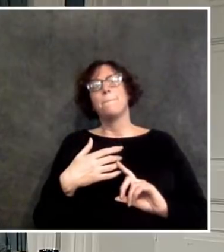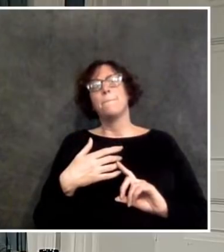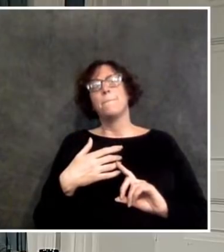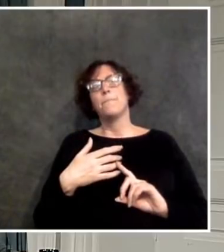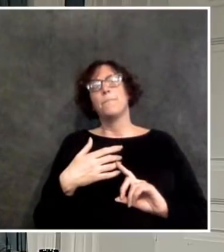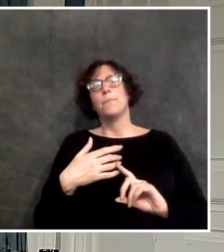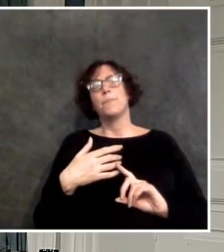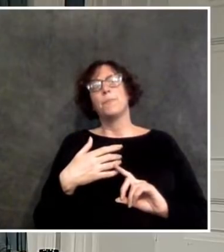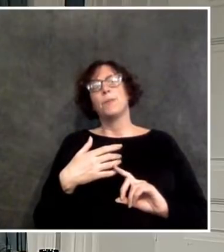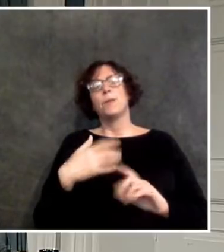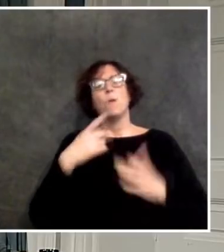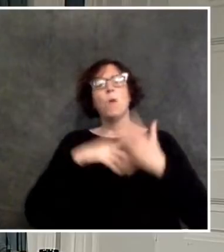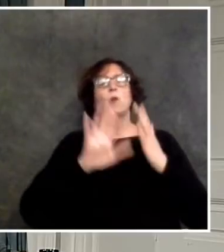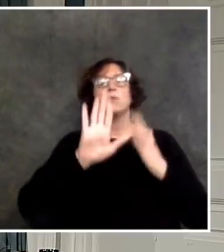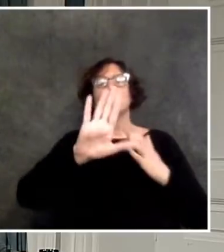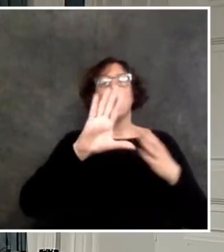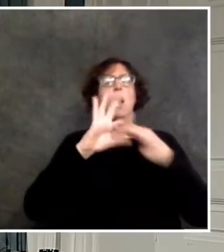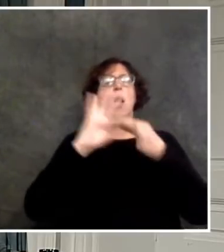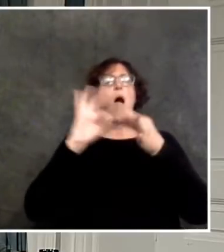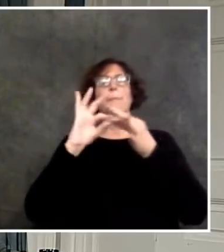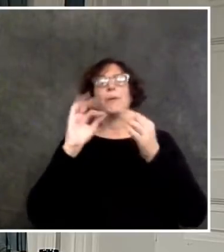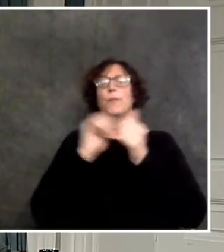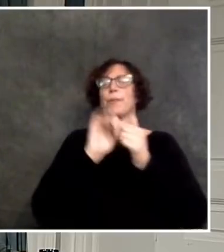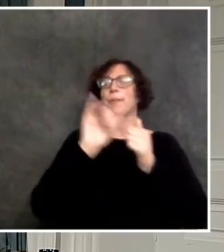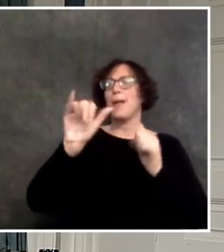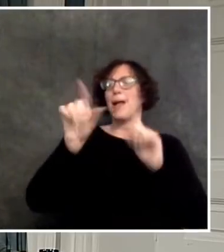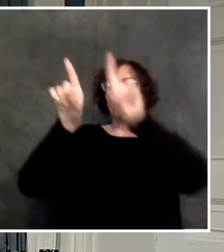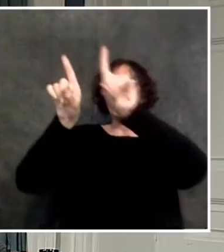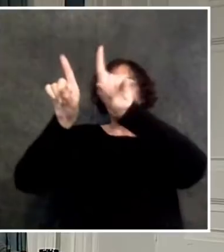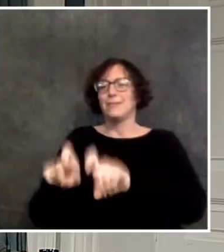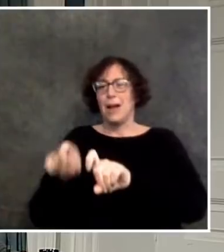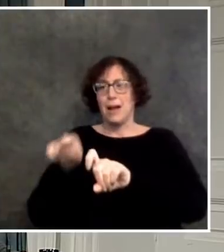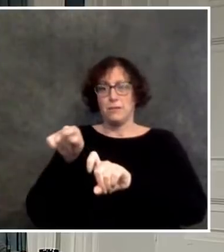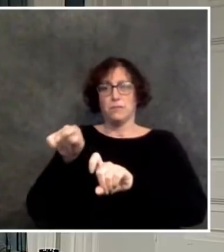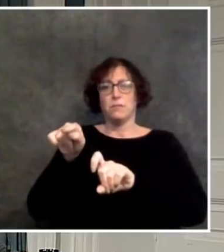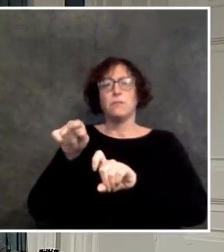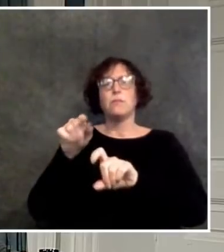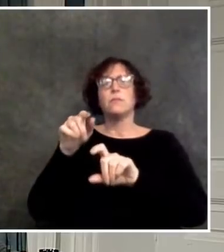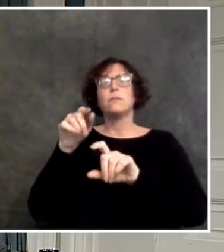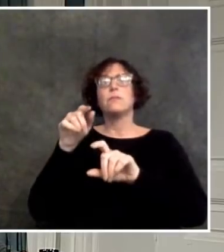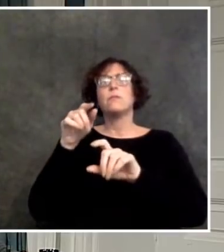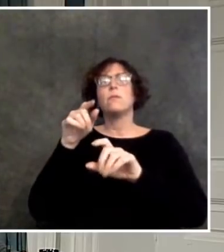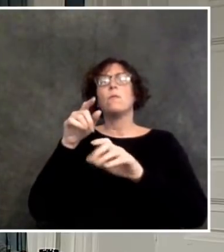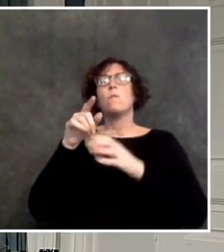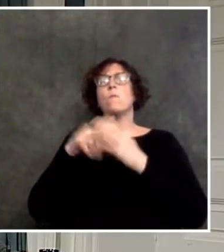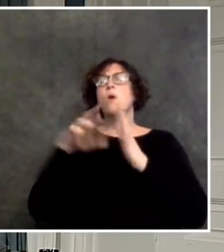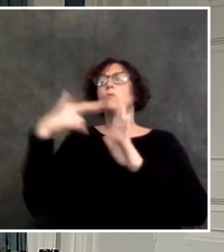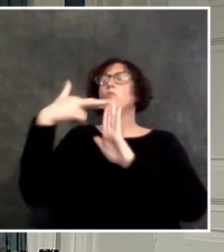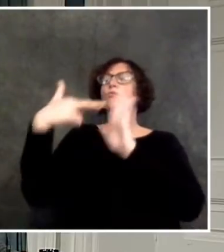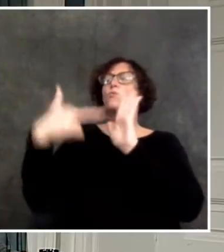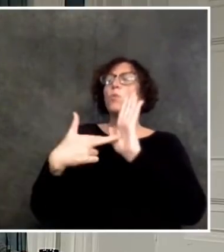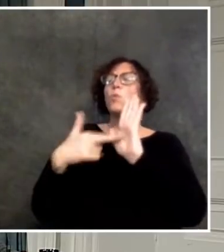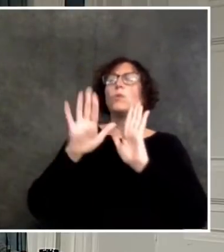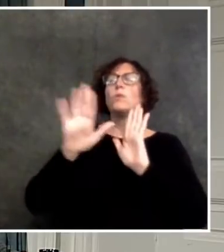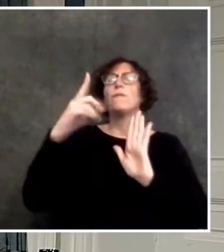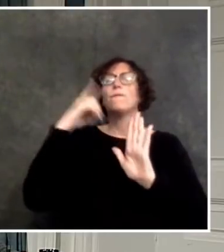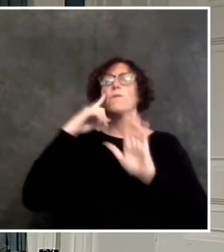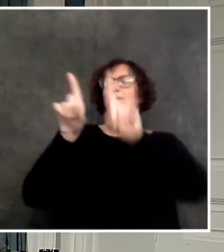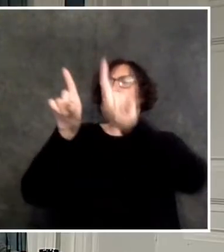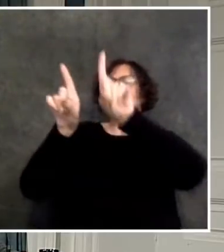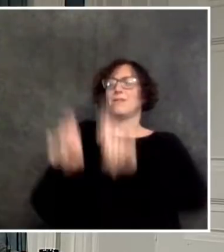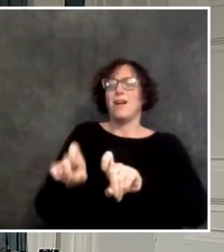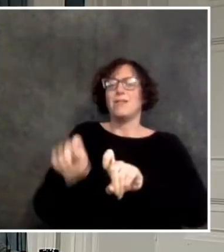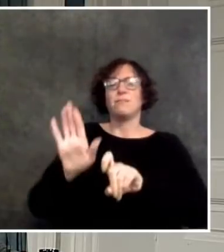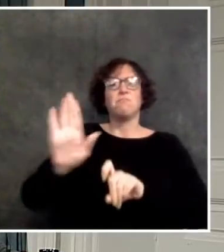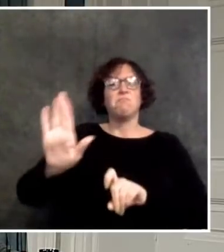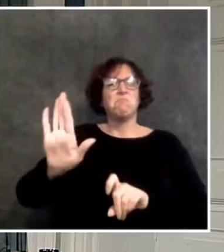Commissioner Barbeau. What is the directive now from the city and medical guidance as regards testing? What is the point of testing? And in fact, if